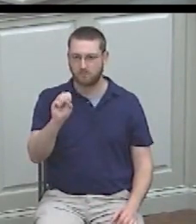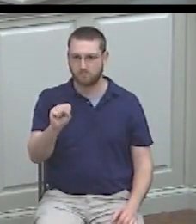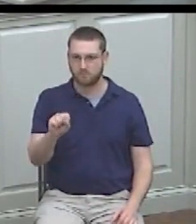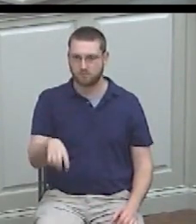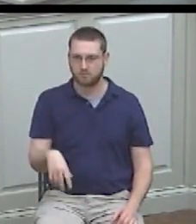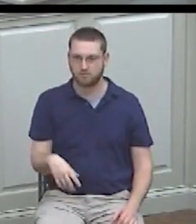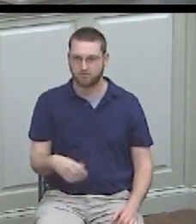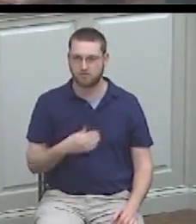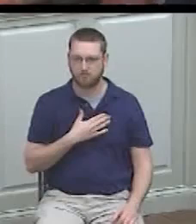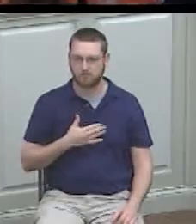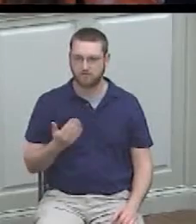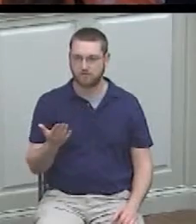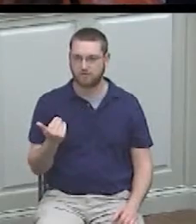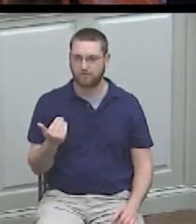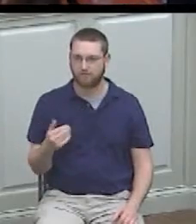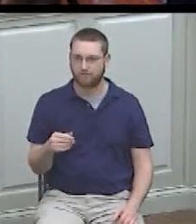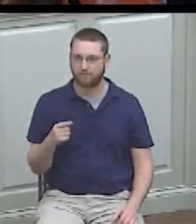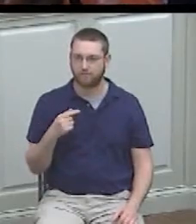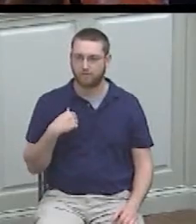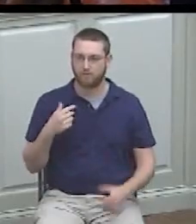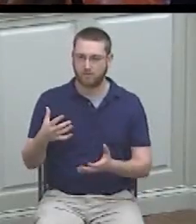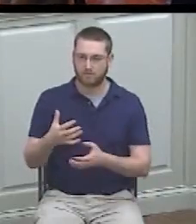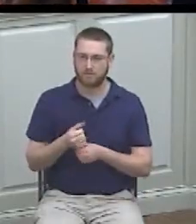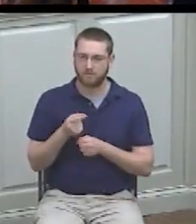You can receive this on behalf of your team.